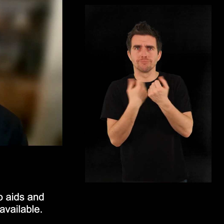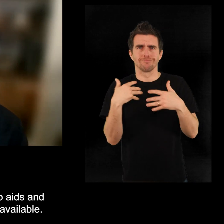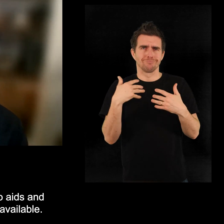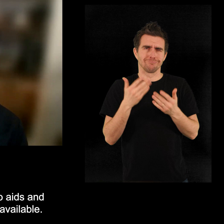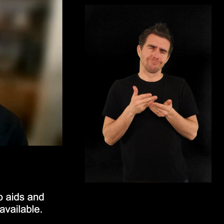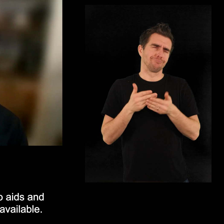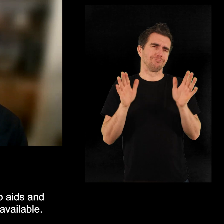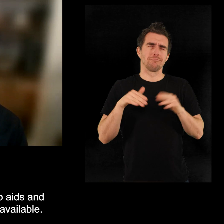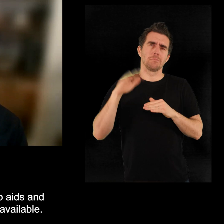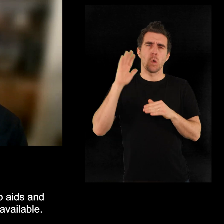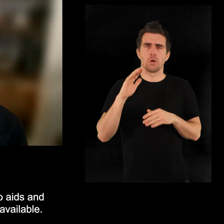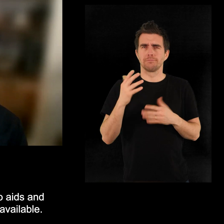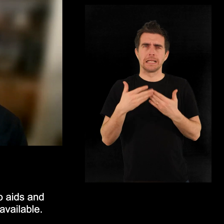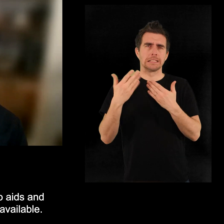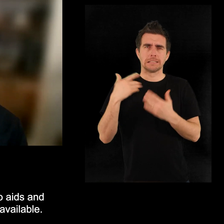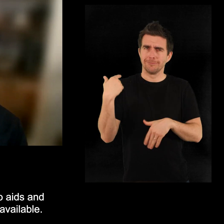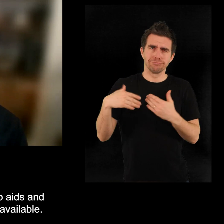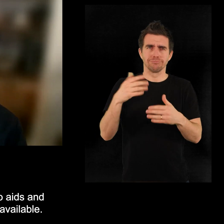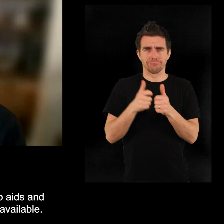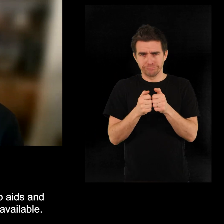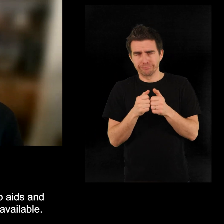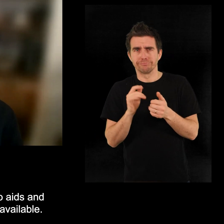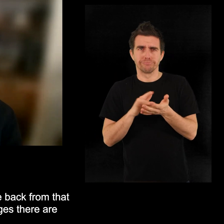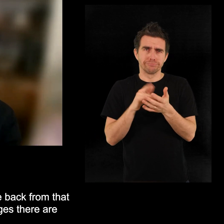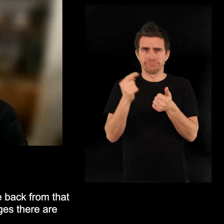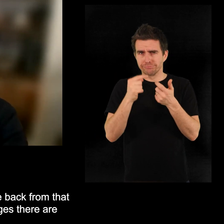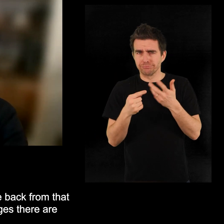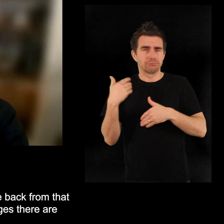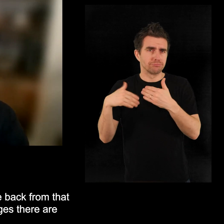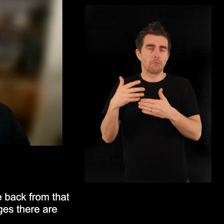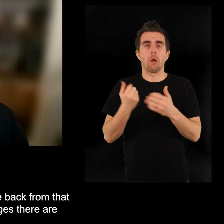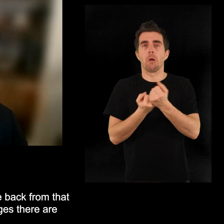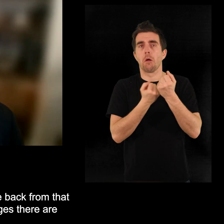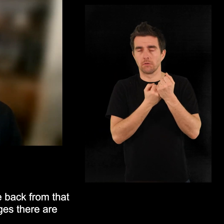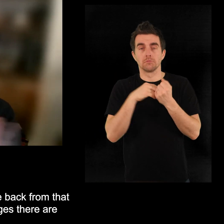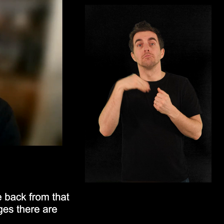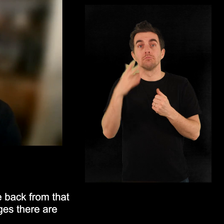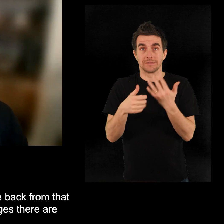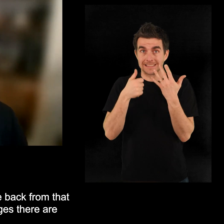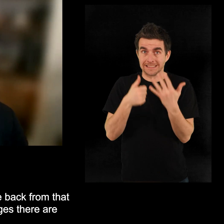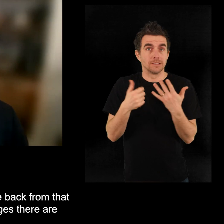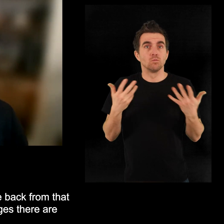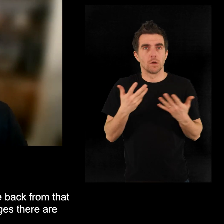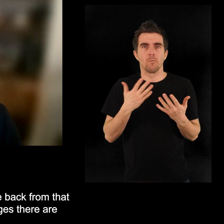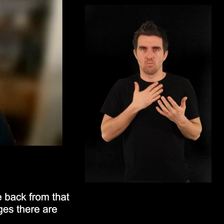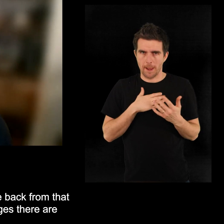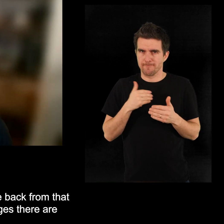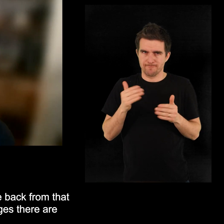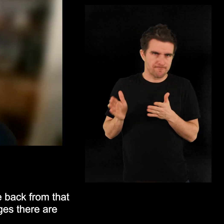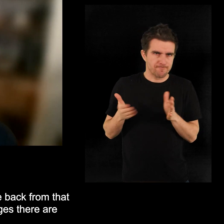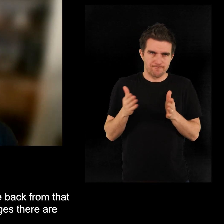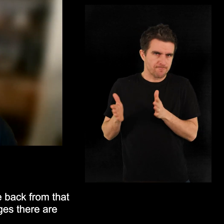so aids and appliances are more readily available. Stage 6 can often be a move back from that,